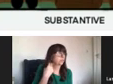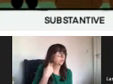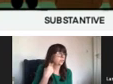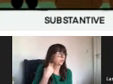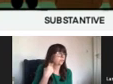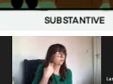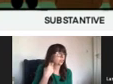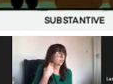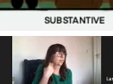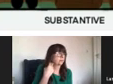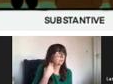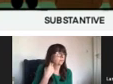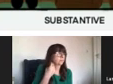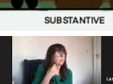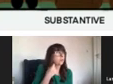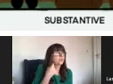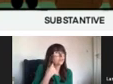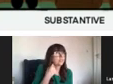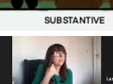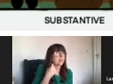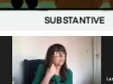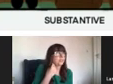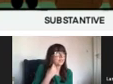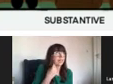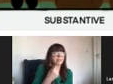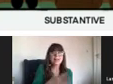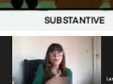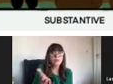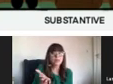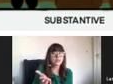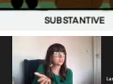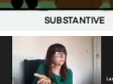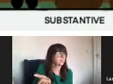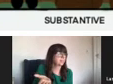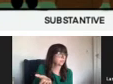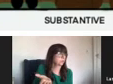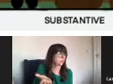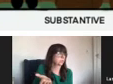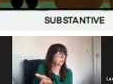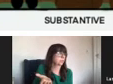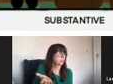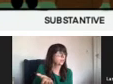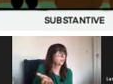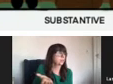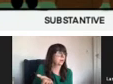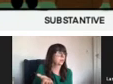that has been removed, unfortunately. But we're treating everyone the same. Now, when we move on to substantive equality, we're talking